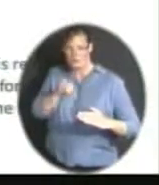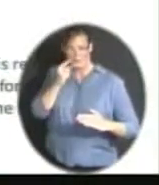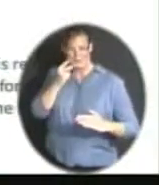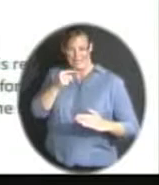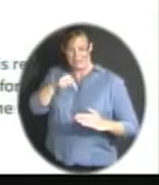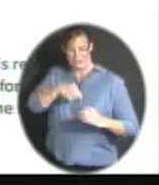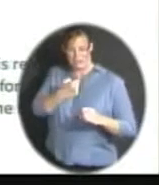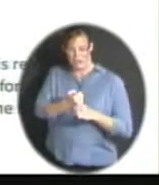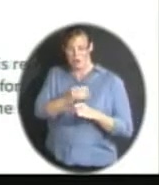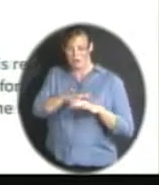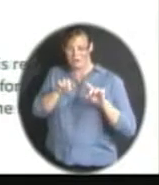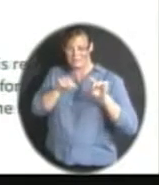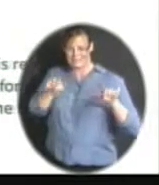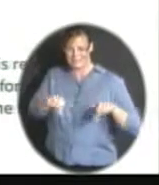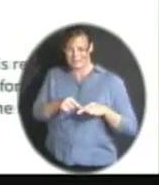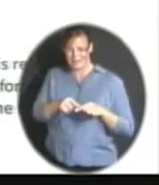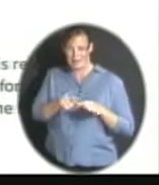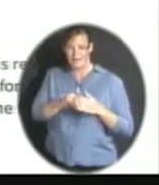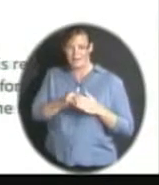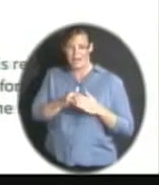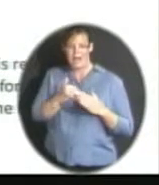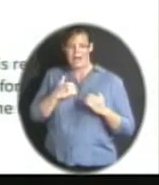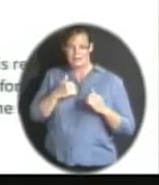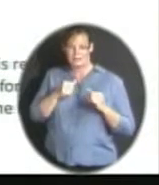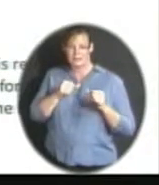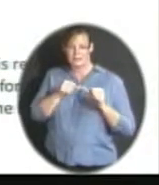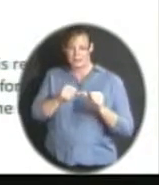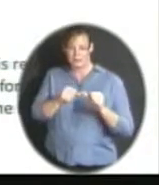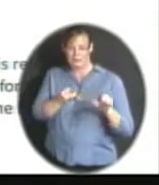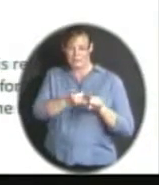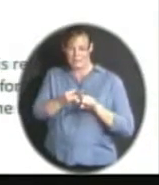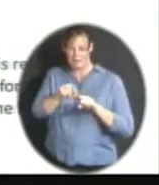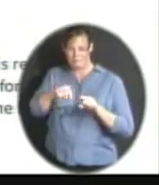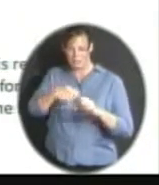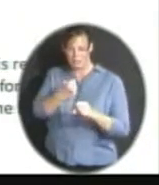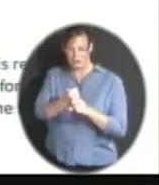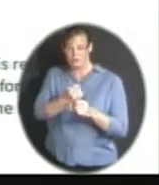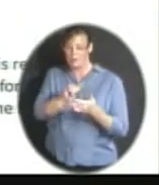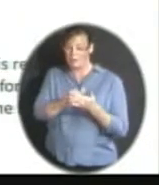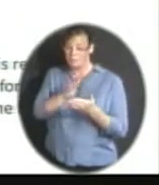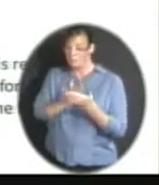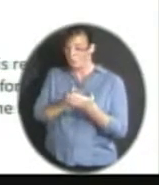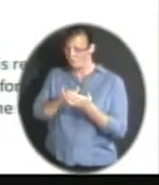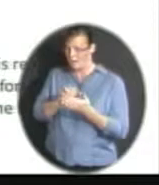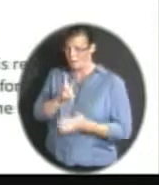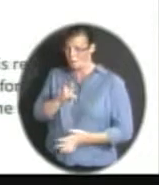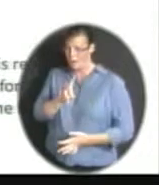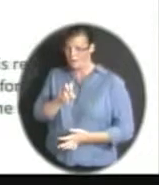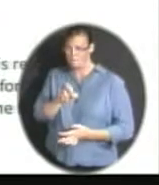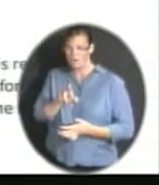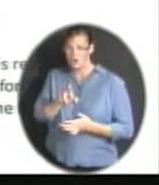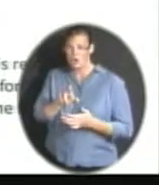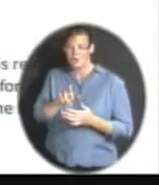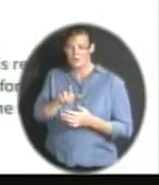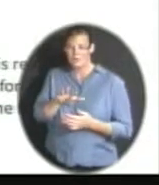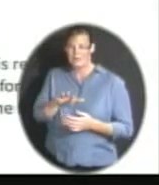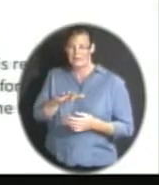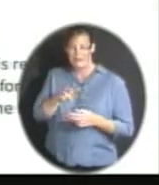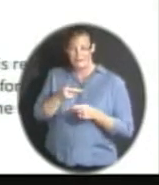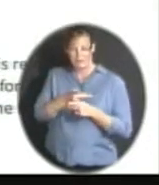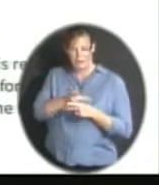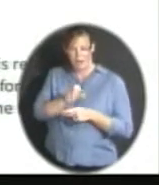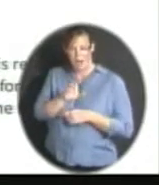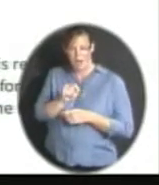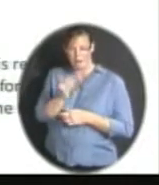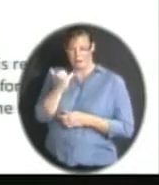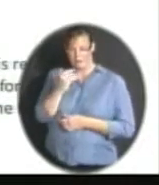on the slide that the target has remained the same. That was part of that waiver. They discovered back in February that